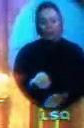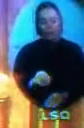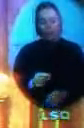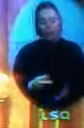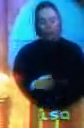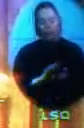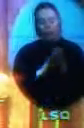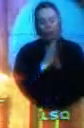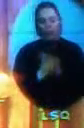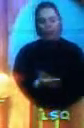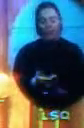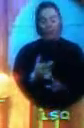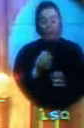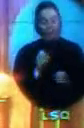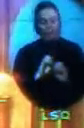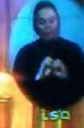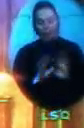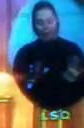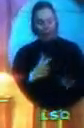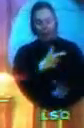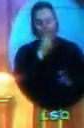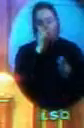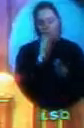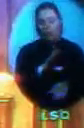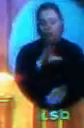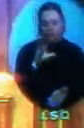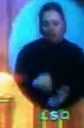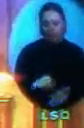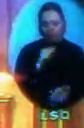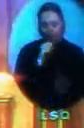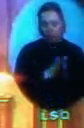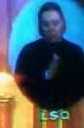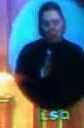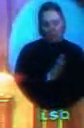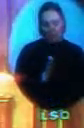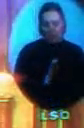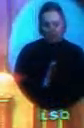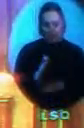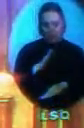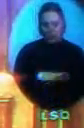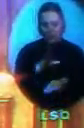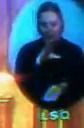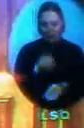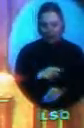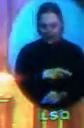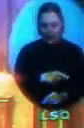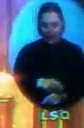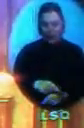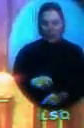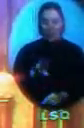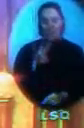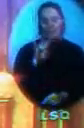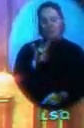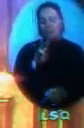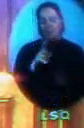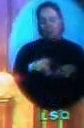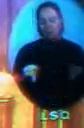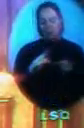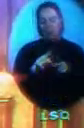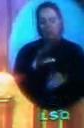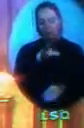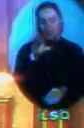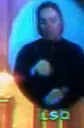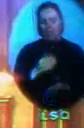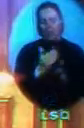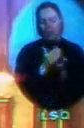is becoming increasingly clear. The government is abandoning Africa. It has completely lost interest.